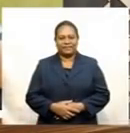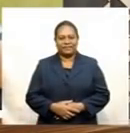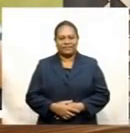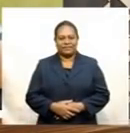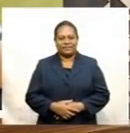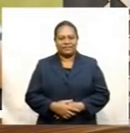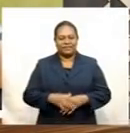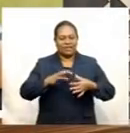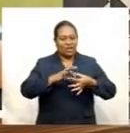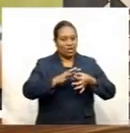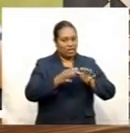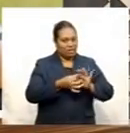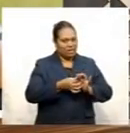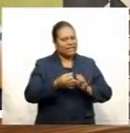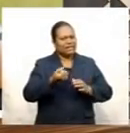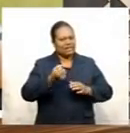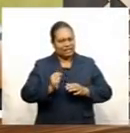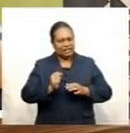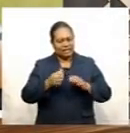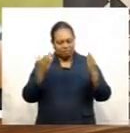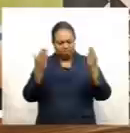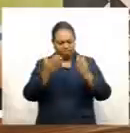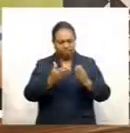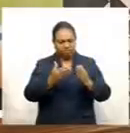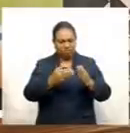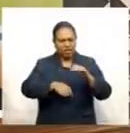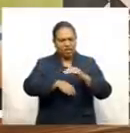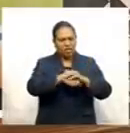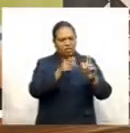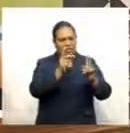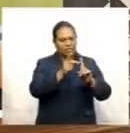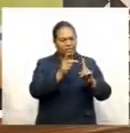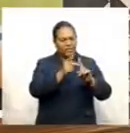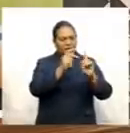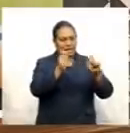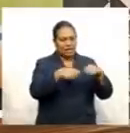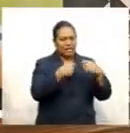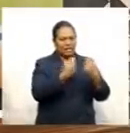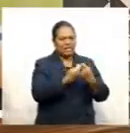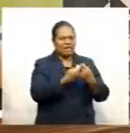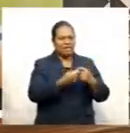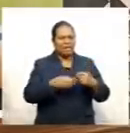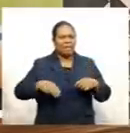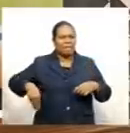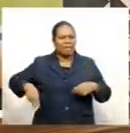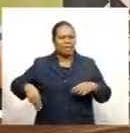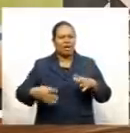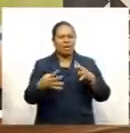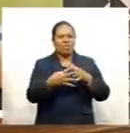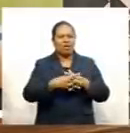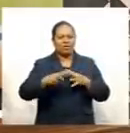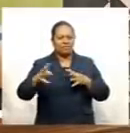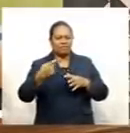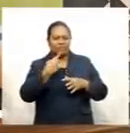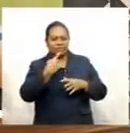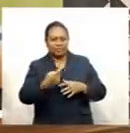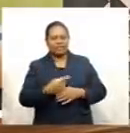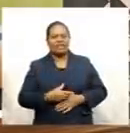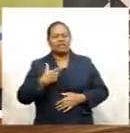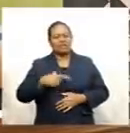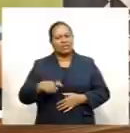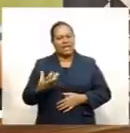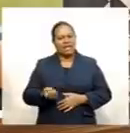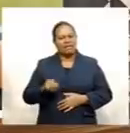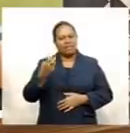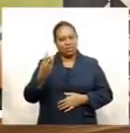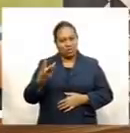The Olympics is still top priority for National 7 squad member Tuta Wainingolo, even after recently securing a 3-year deal